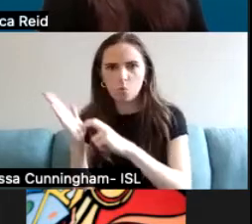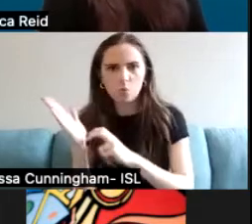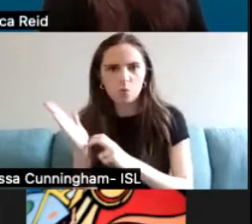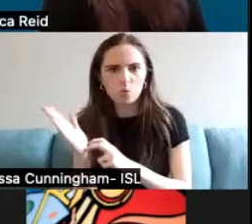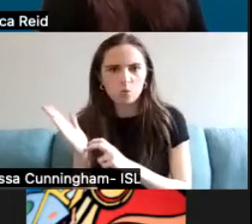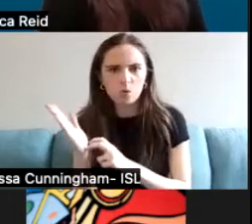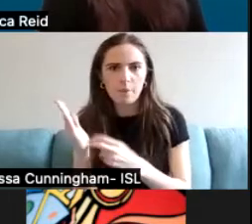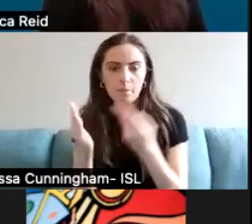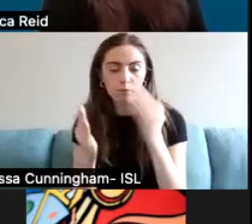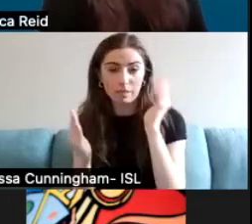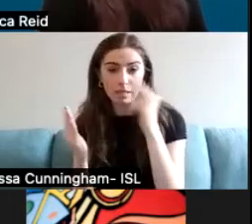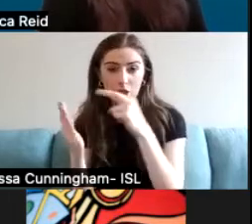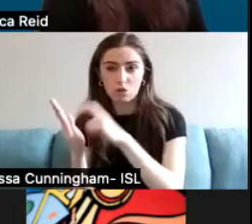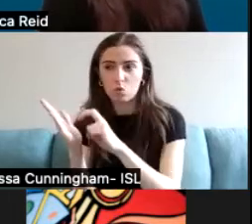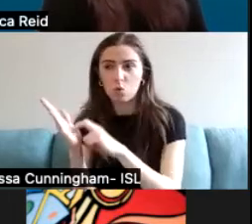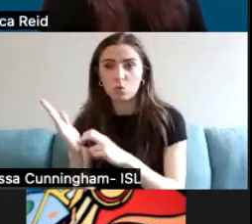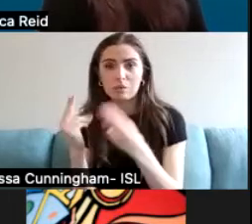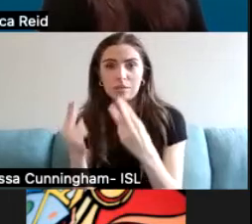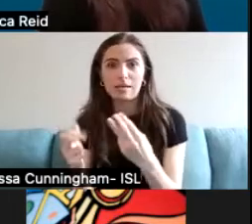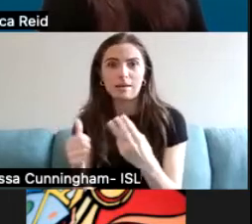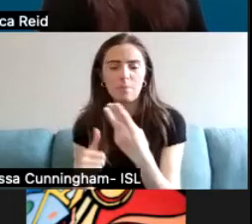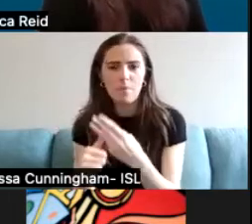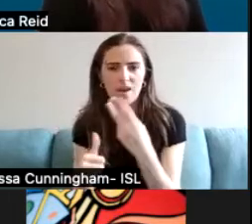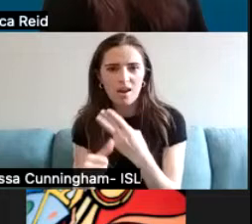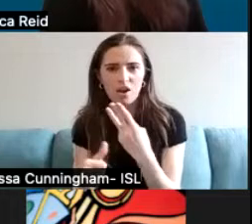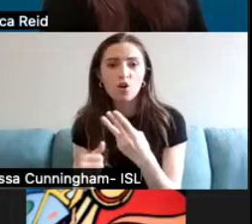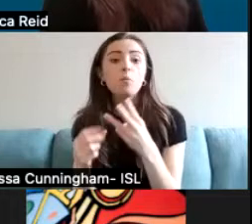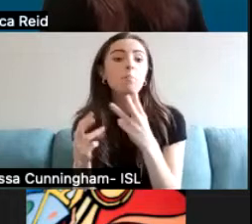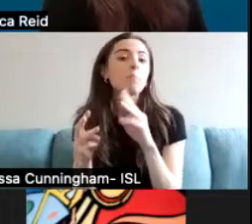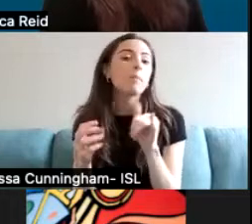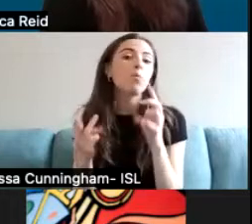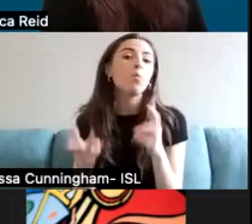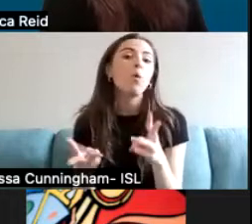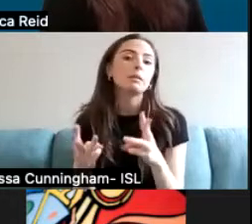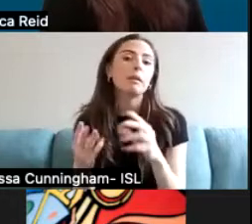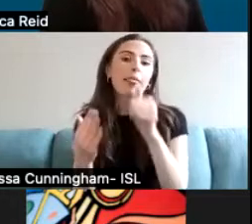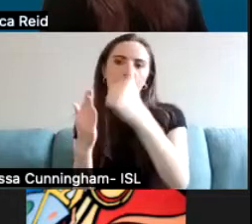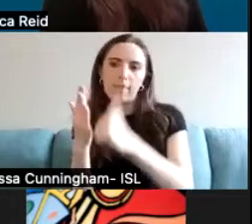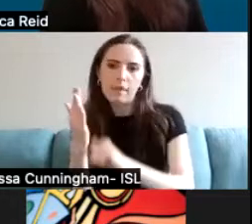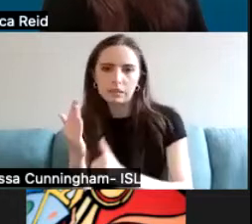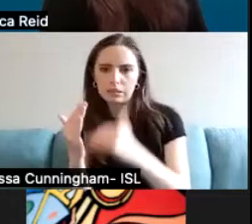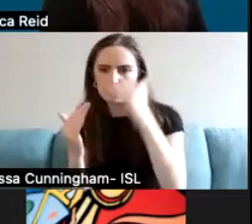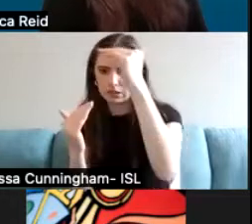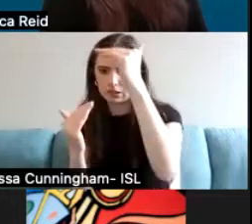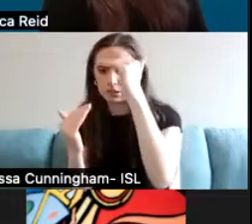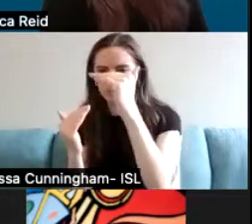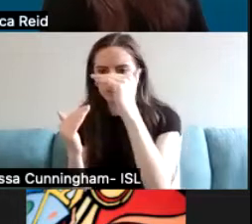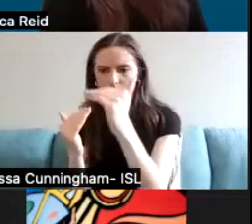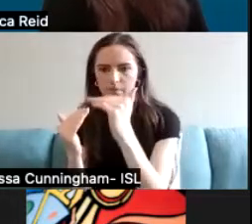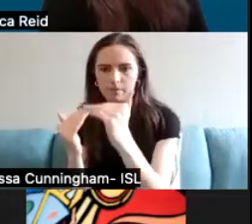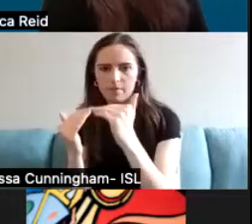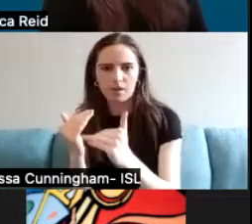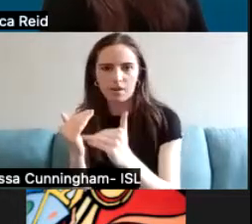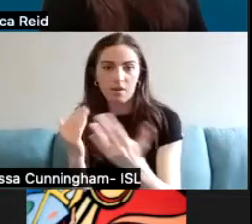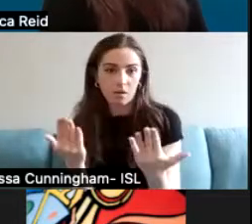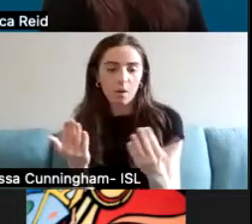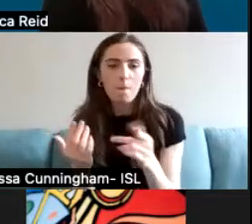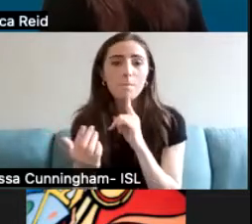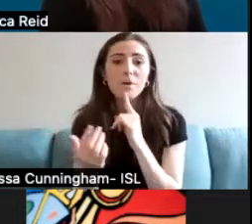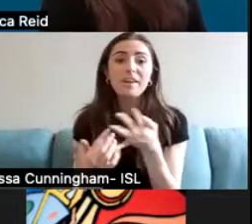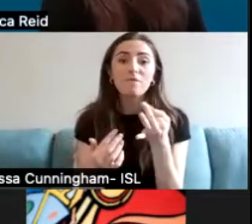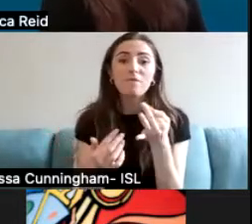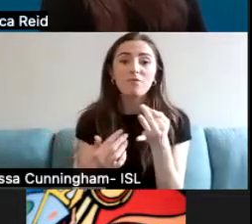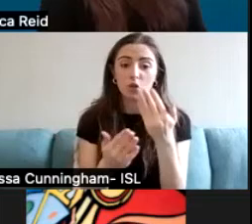presentation. You might want to navigate bullet point by bullet point, but with an inaccessible document, that's completely